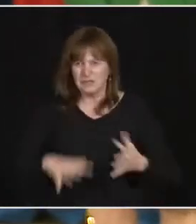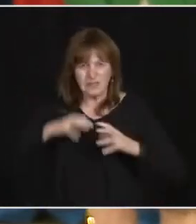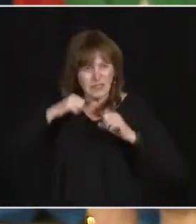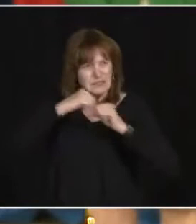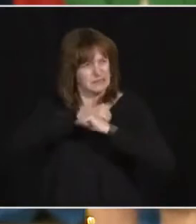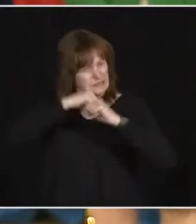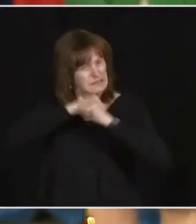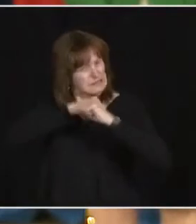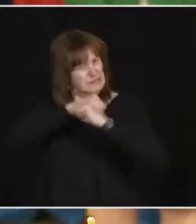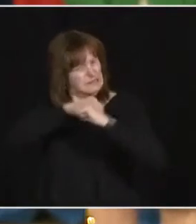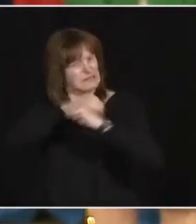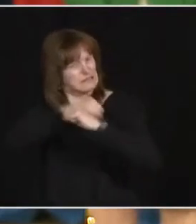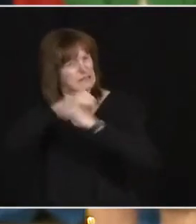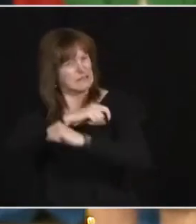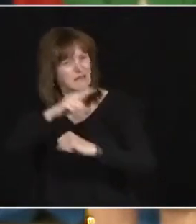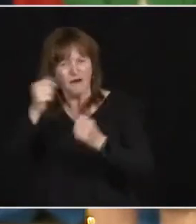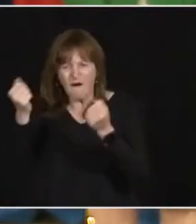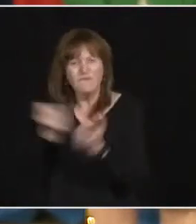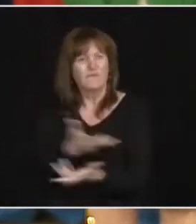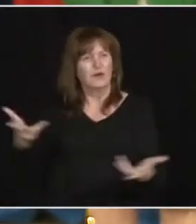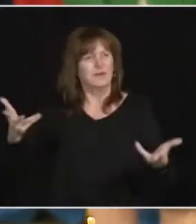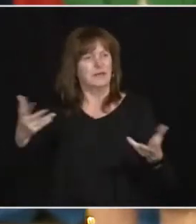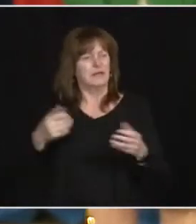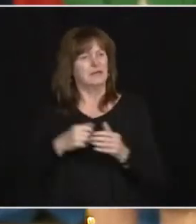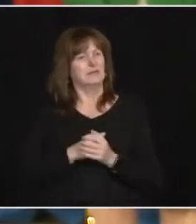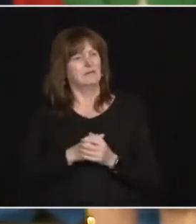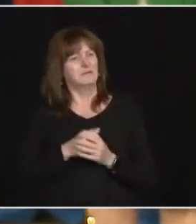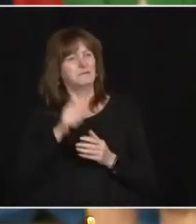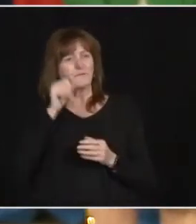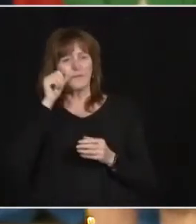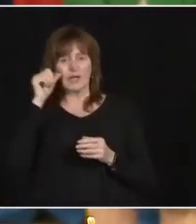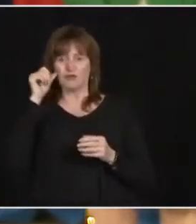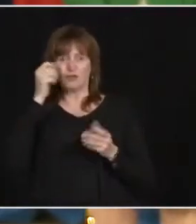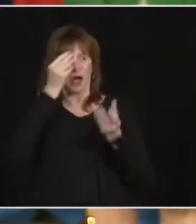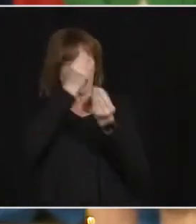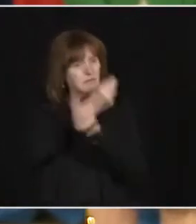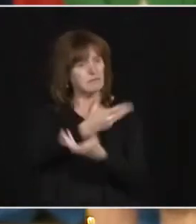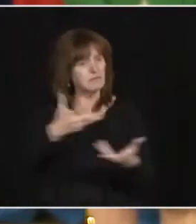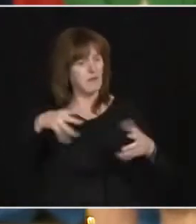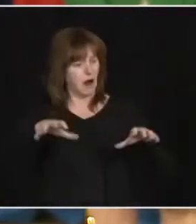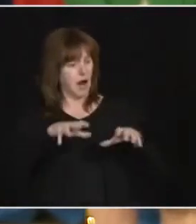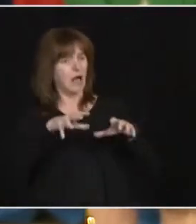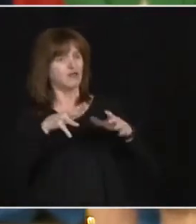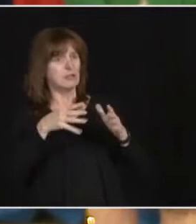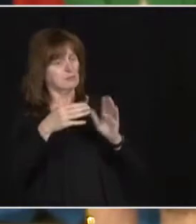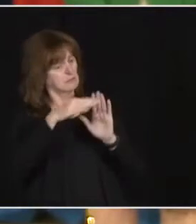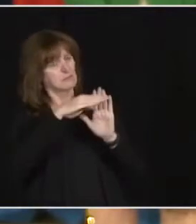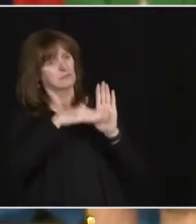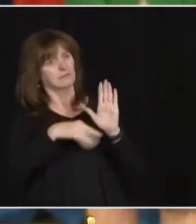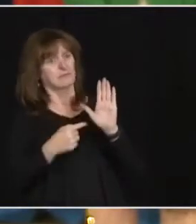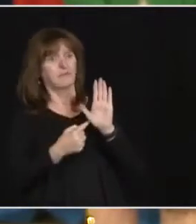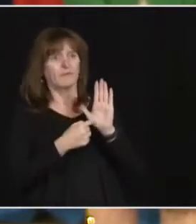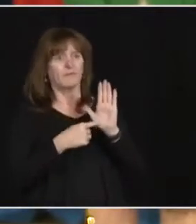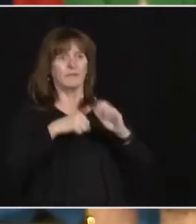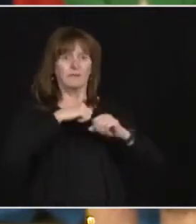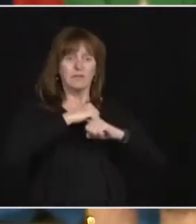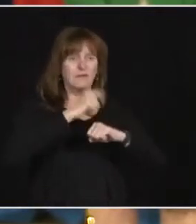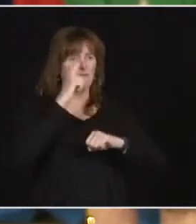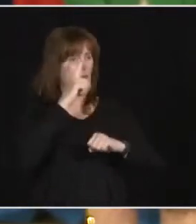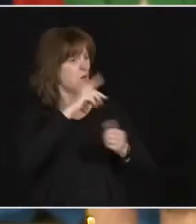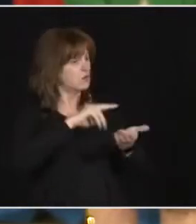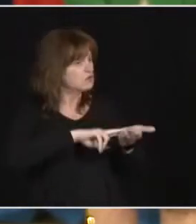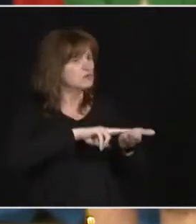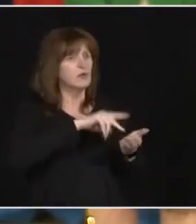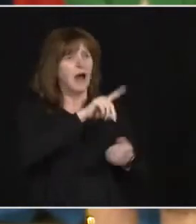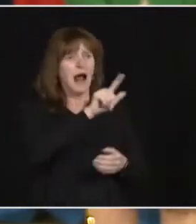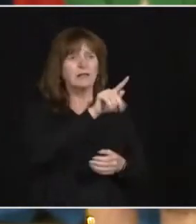Yesterday, we announced our action plan to protect our long-term care homes from COVID-19. These